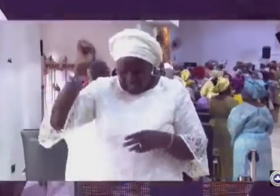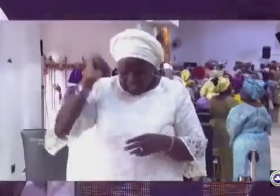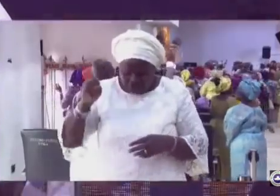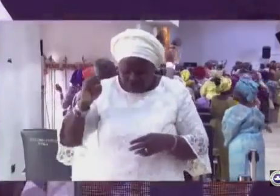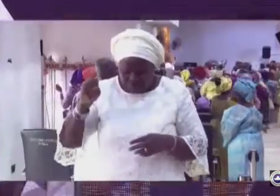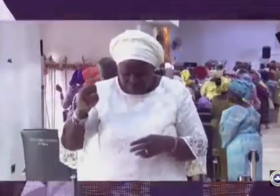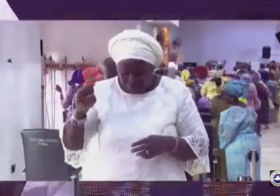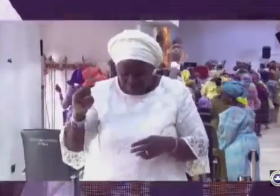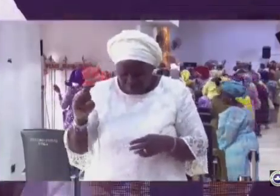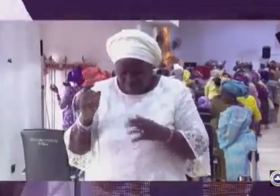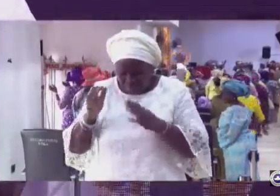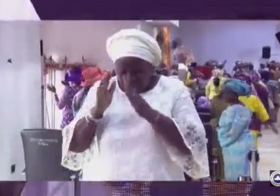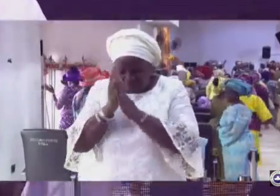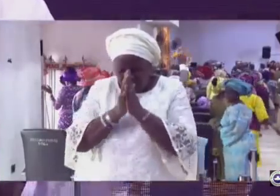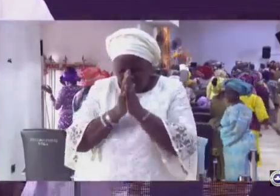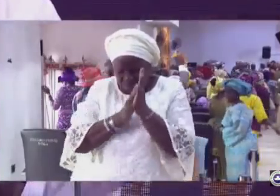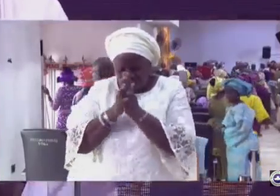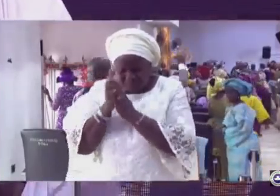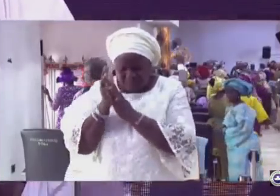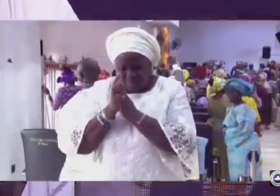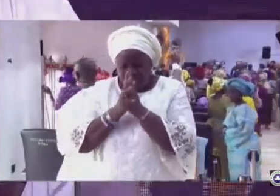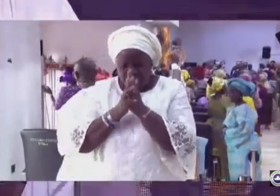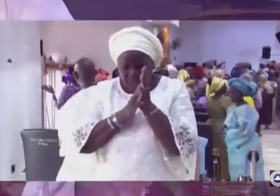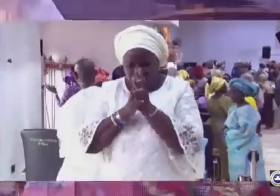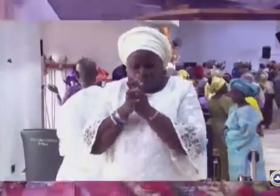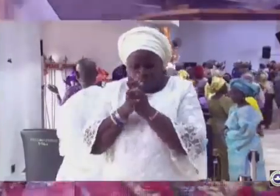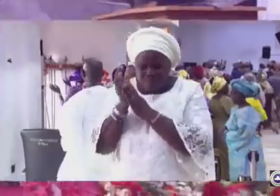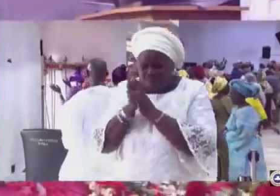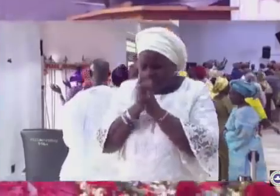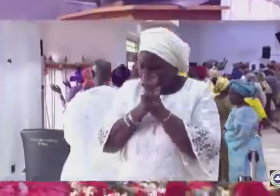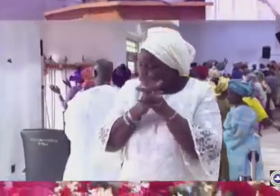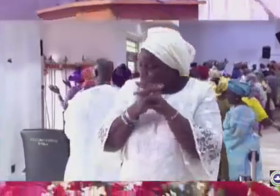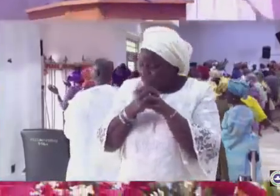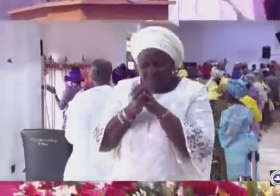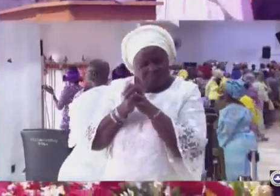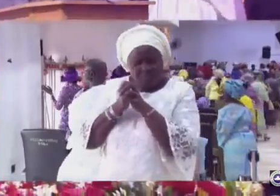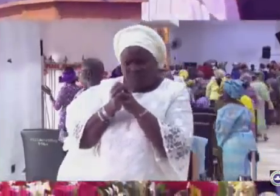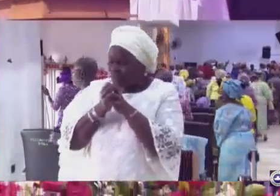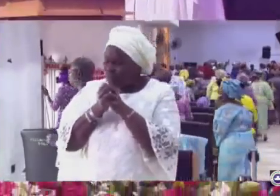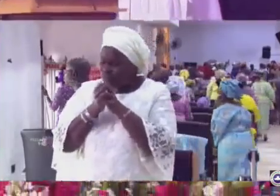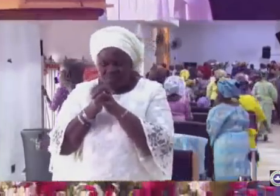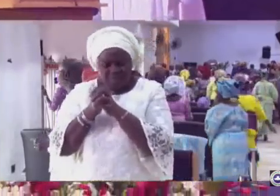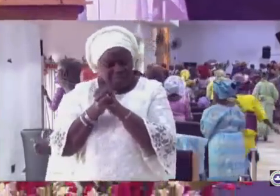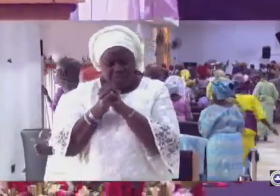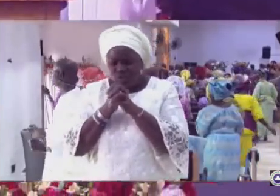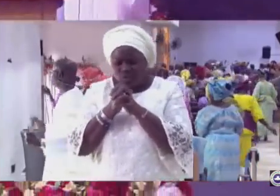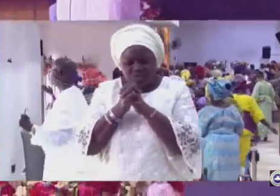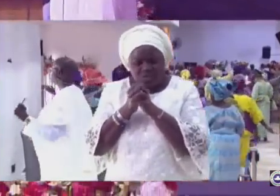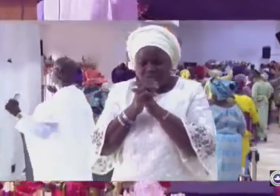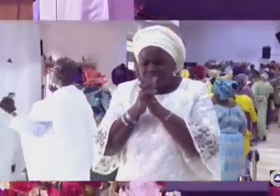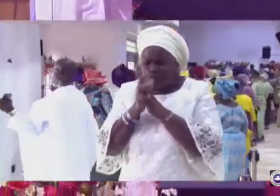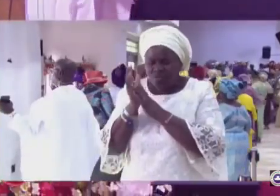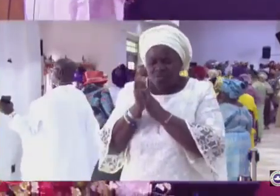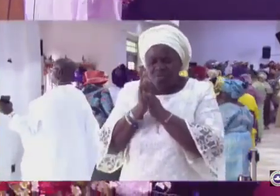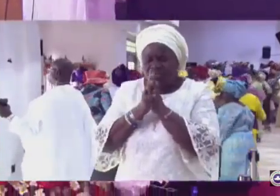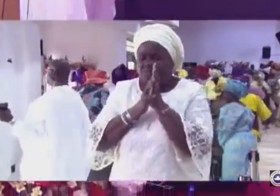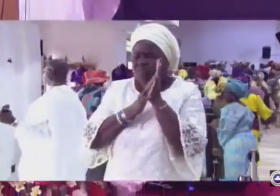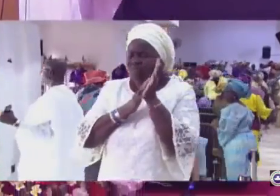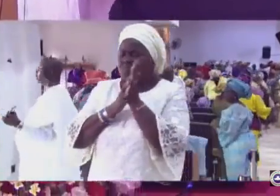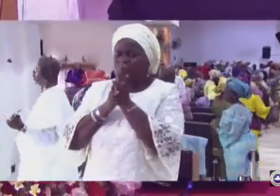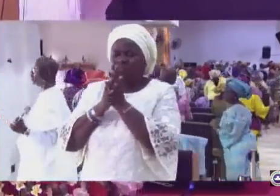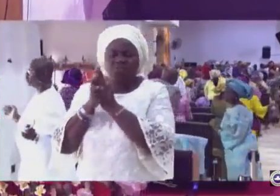We give you glory. We give you honor. We give you adoration. Thank you. We just want to say thank you